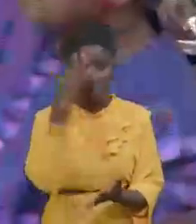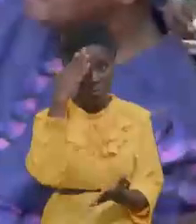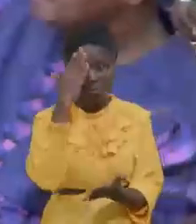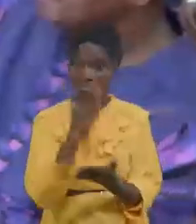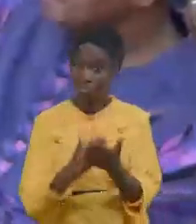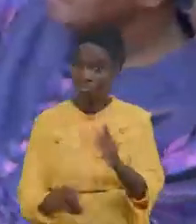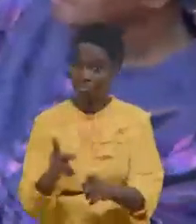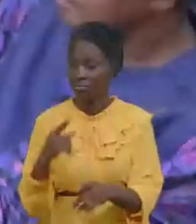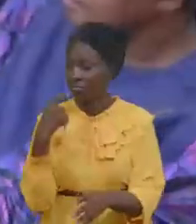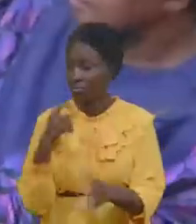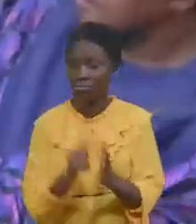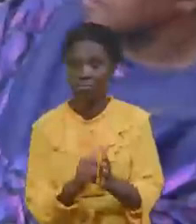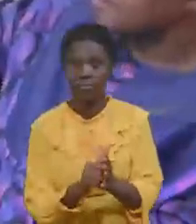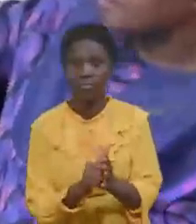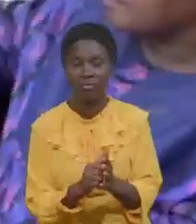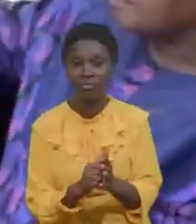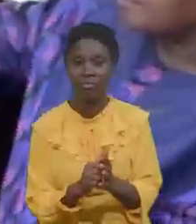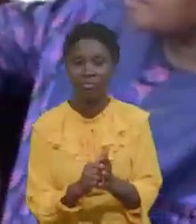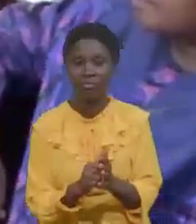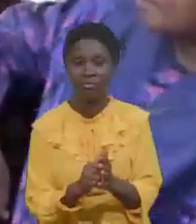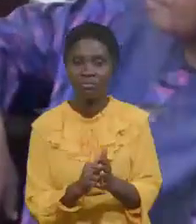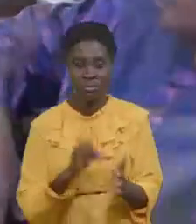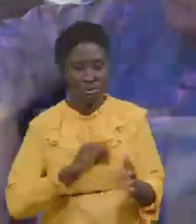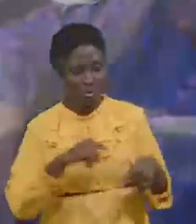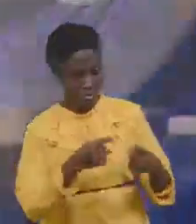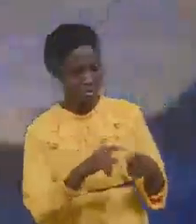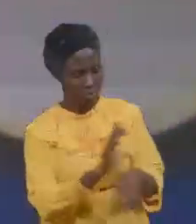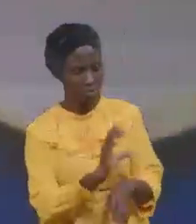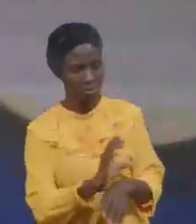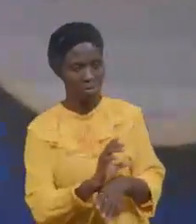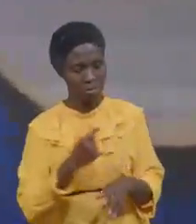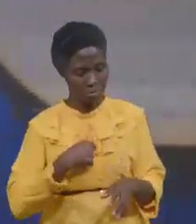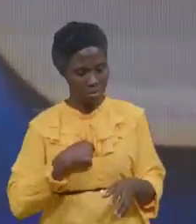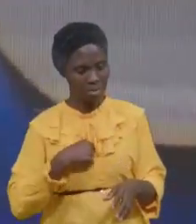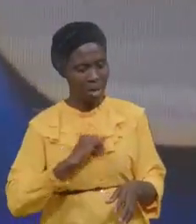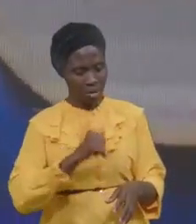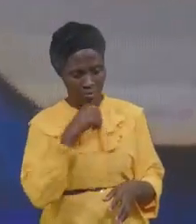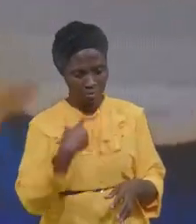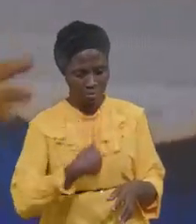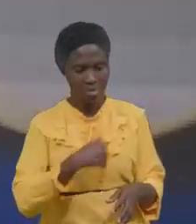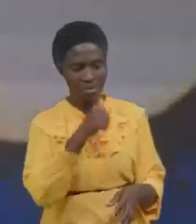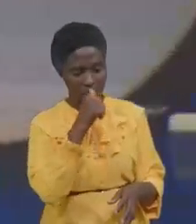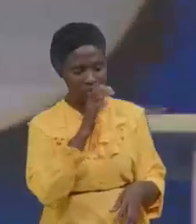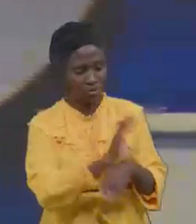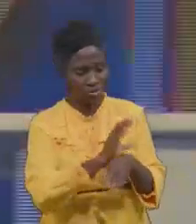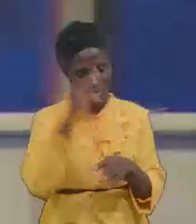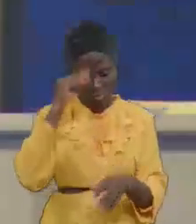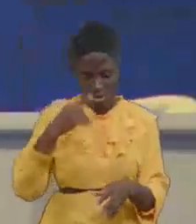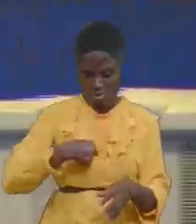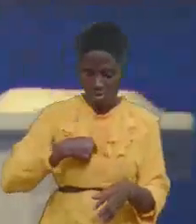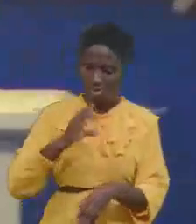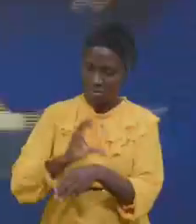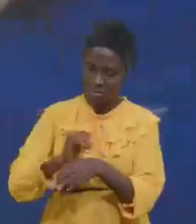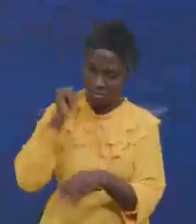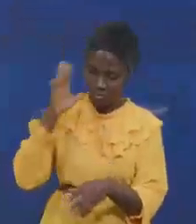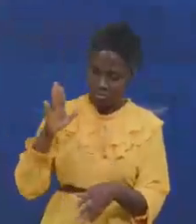people say, I go to church, I'm a church man, I'm a church woman. And